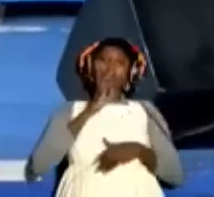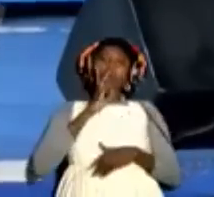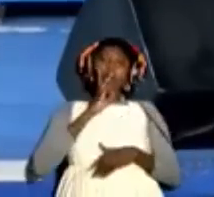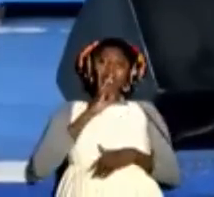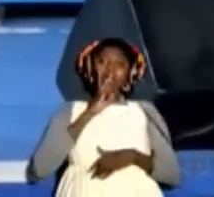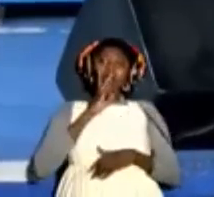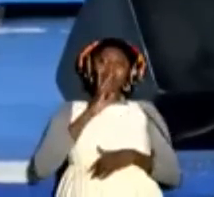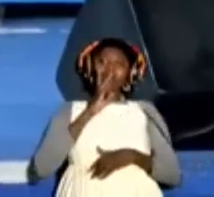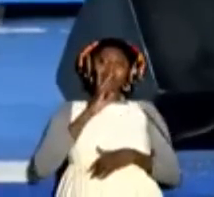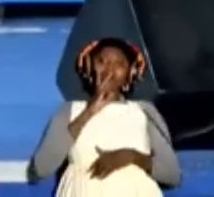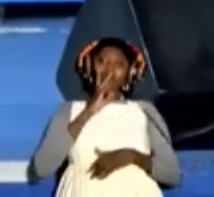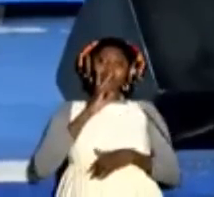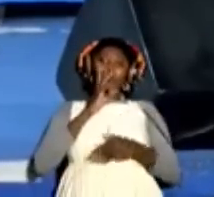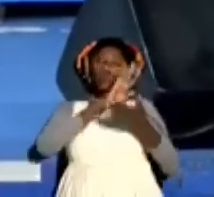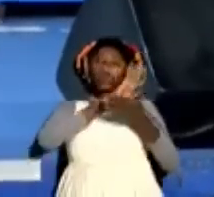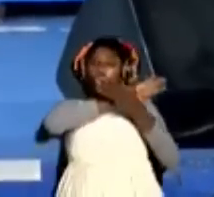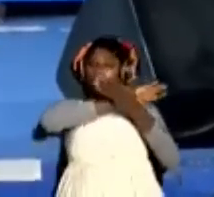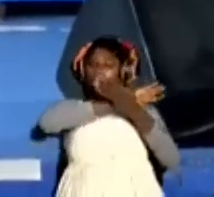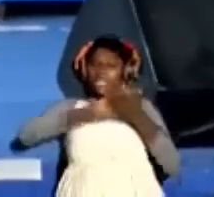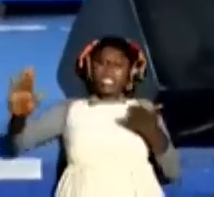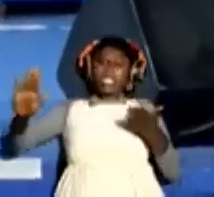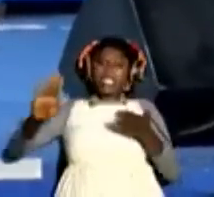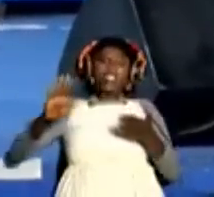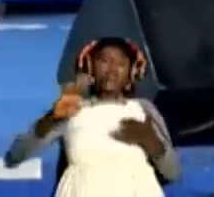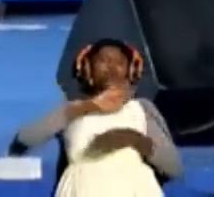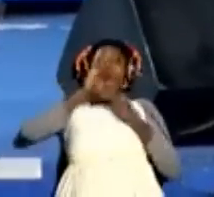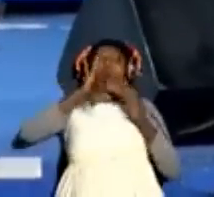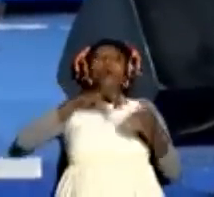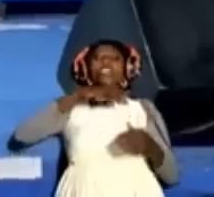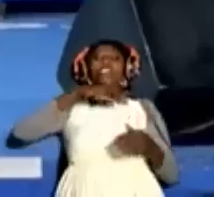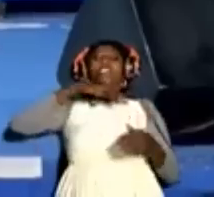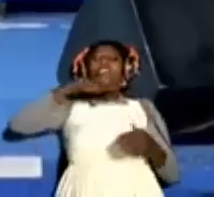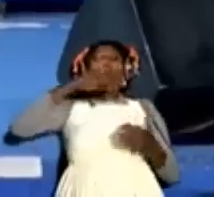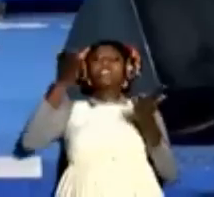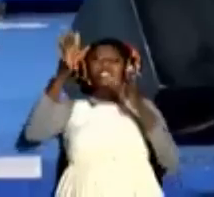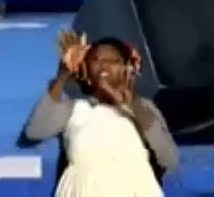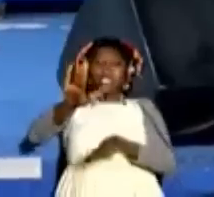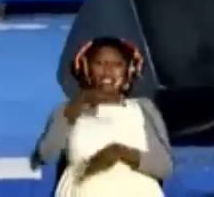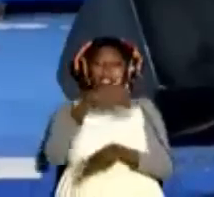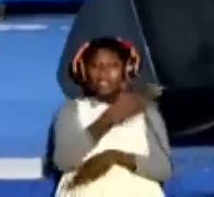to water the dead portions, and life will come out again.